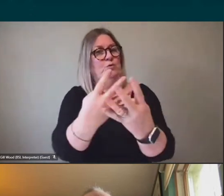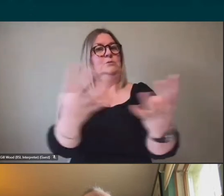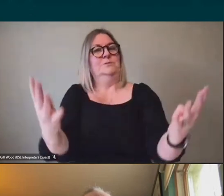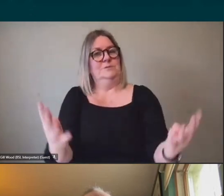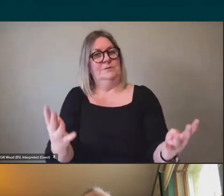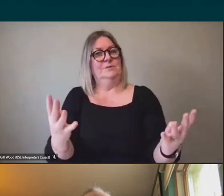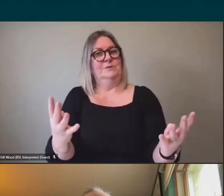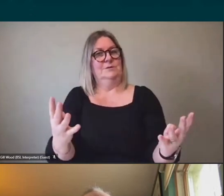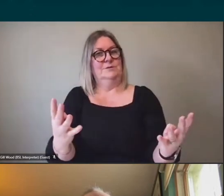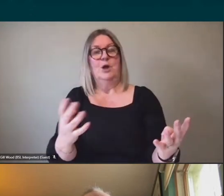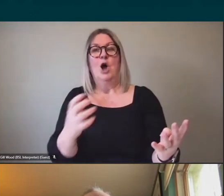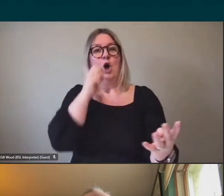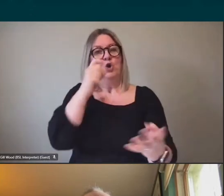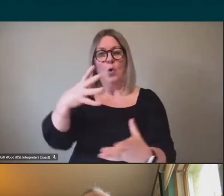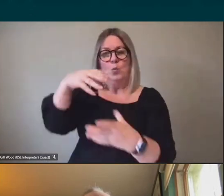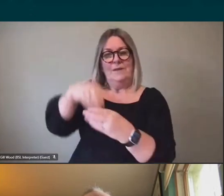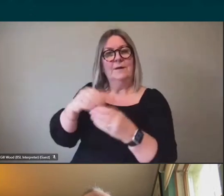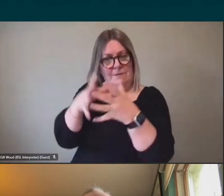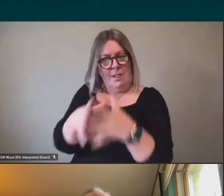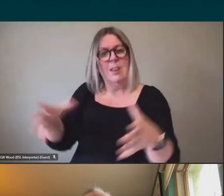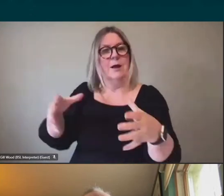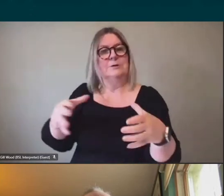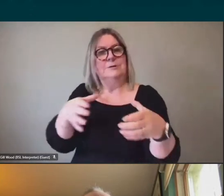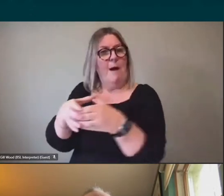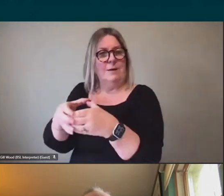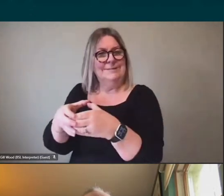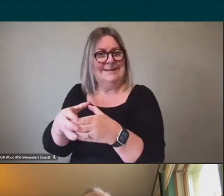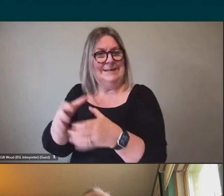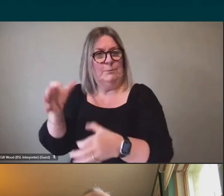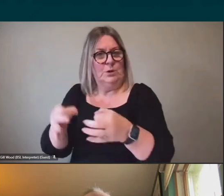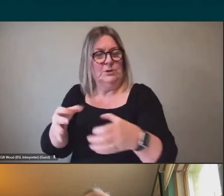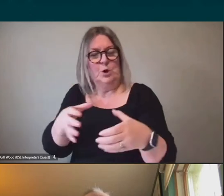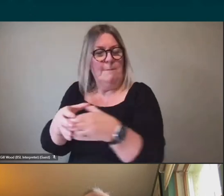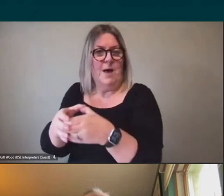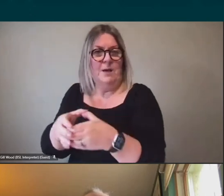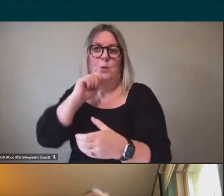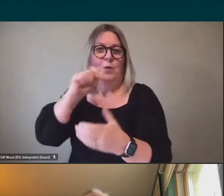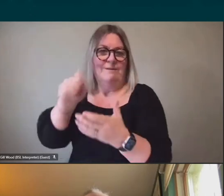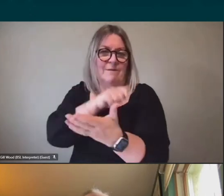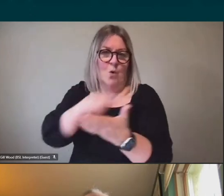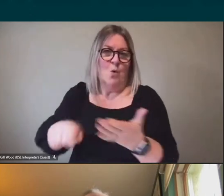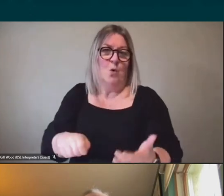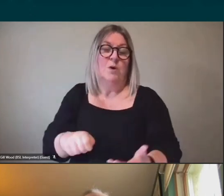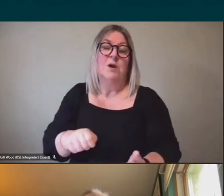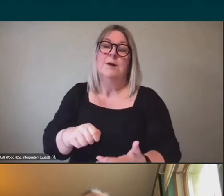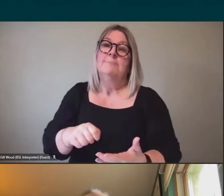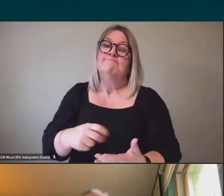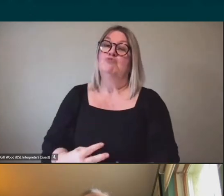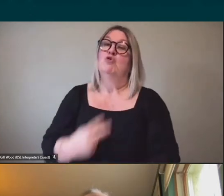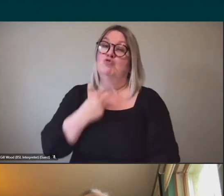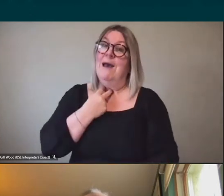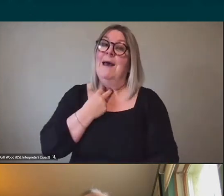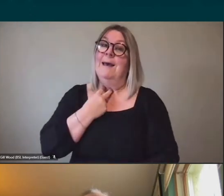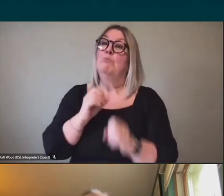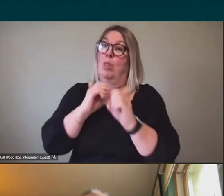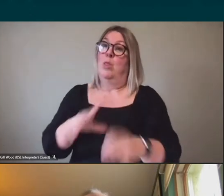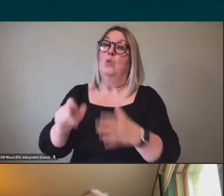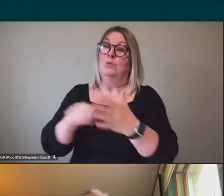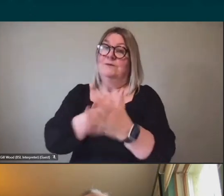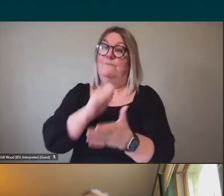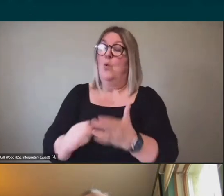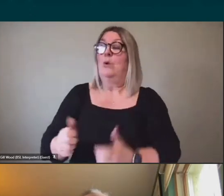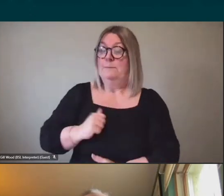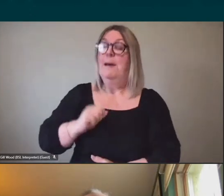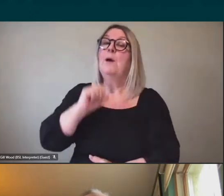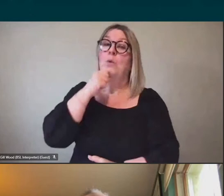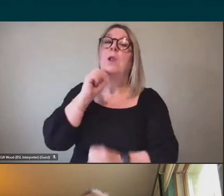in the largest party are going to vote, and it will be with regret if we lose this vote, which I suspect that we will,